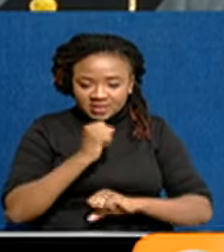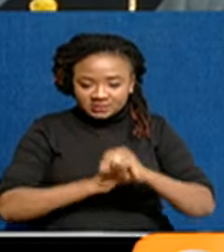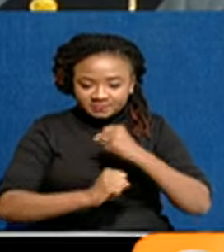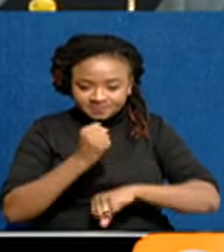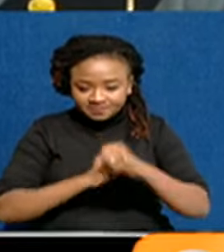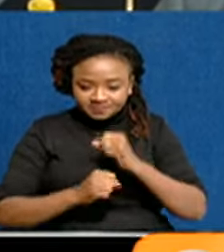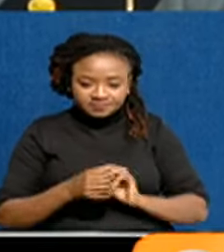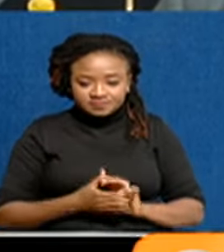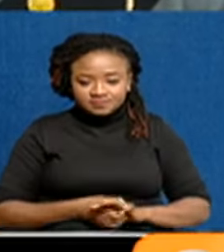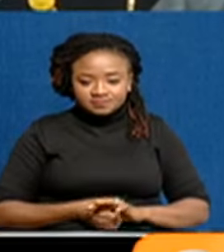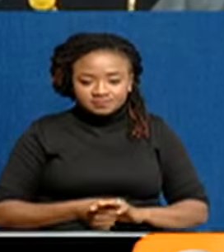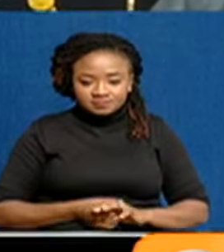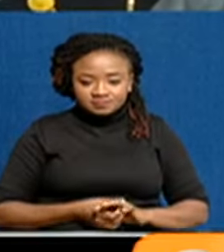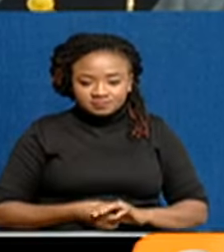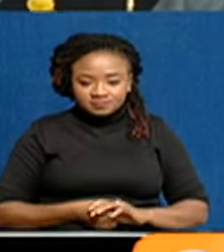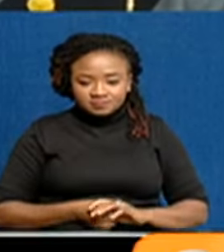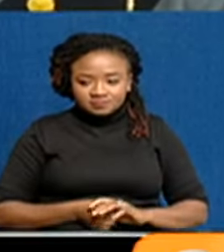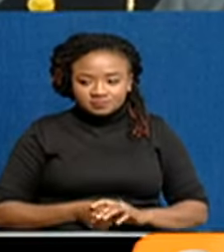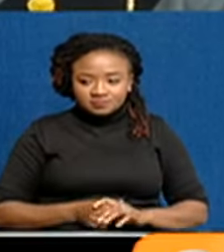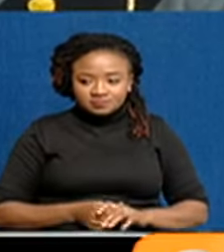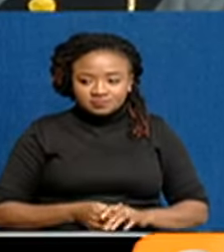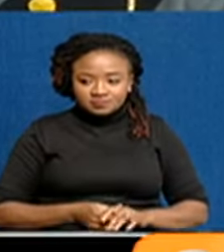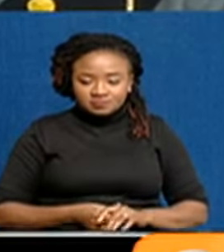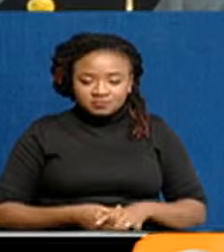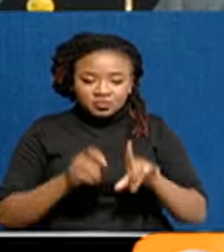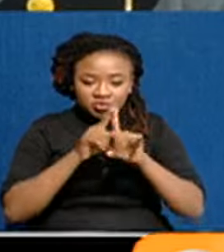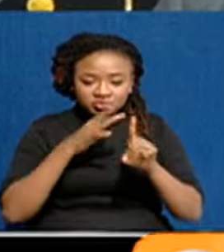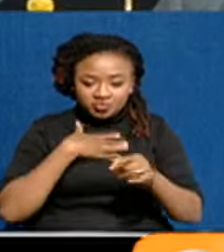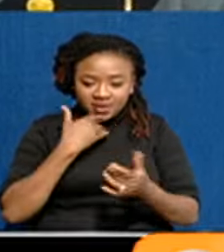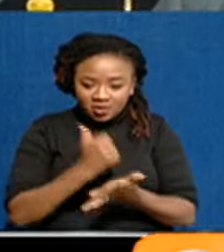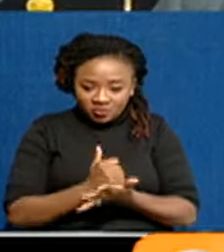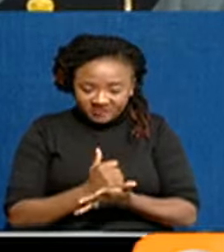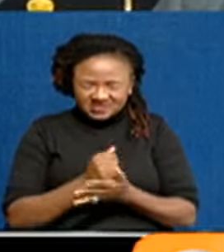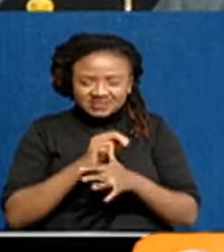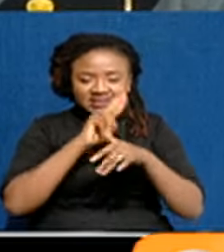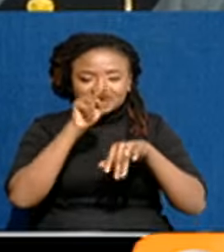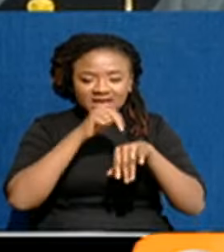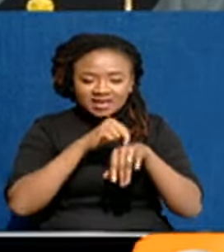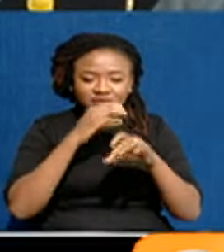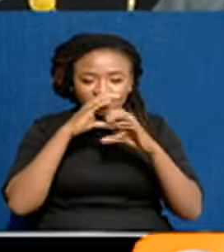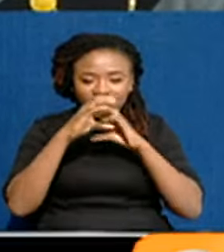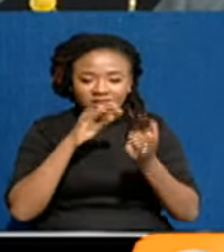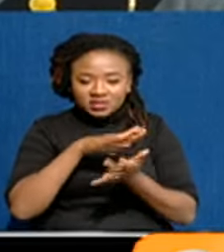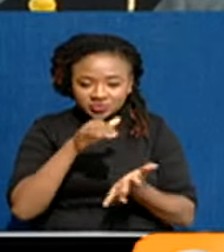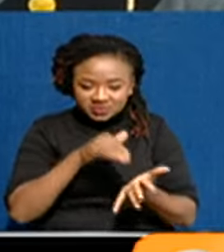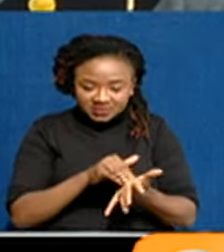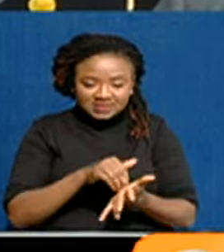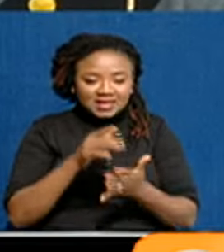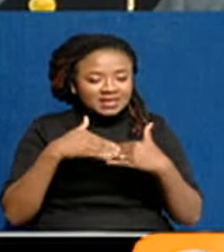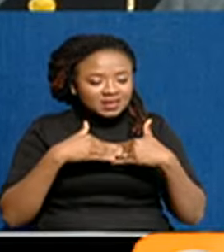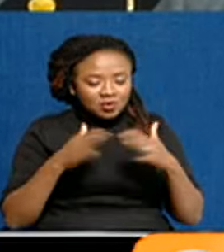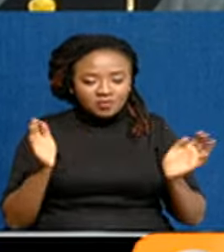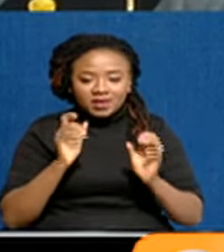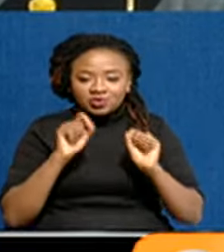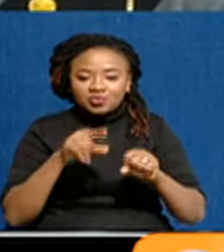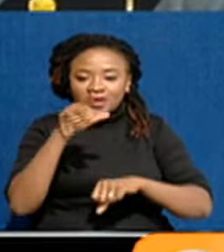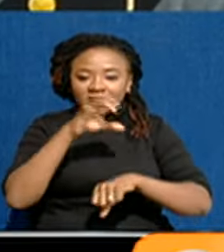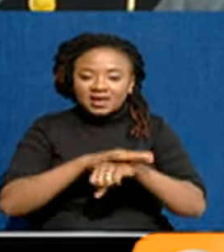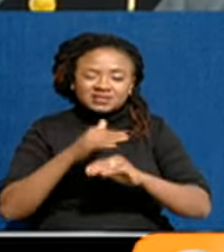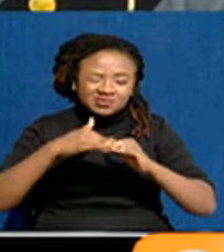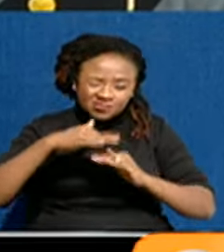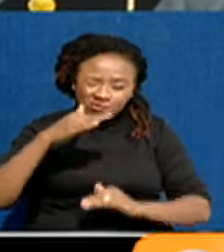National Disaster Operation Center. Right. And my office of the government spokesperson, which is the National Government Communication Center, remains open to give as much